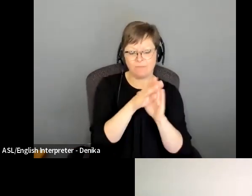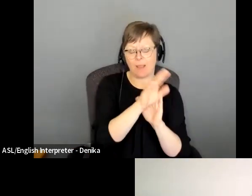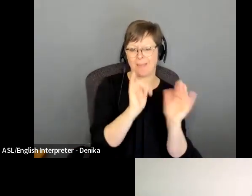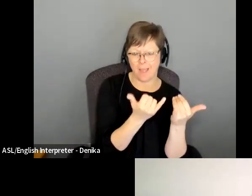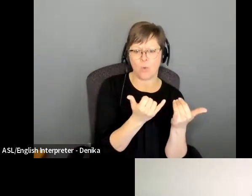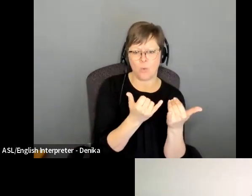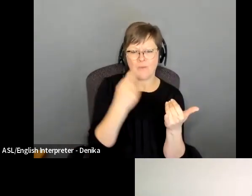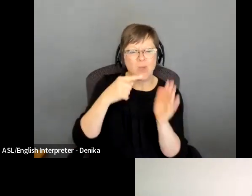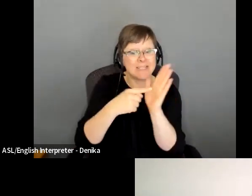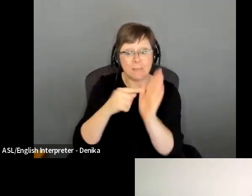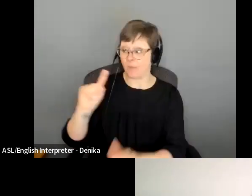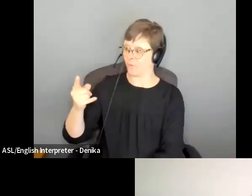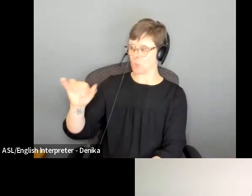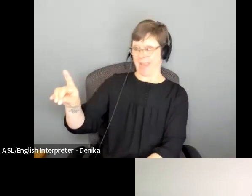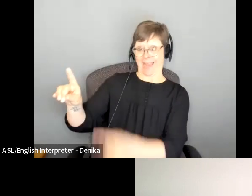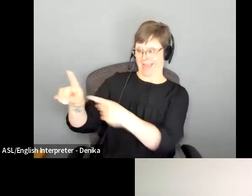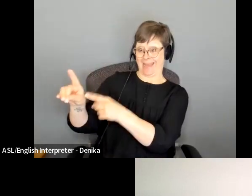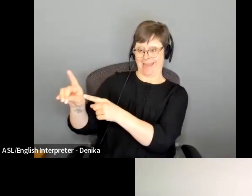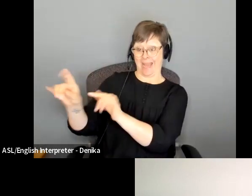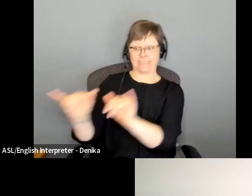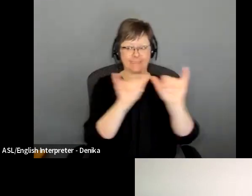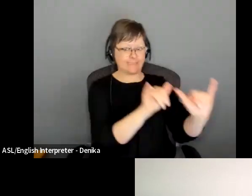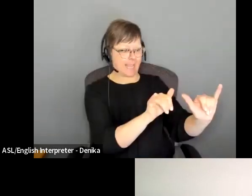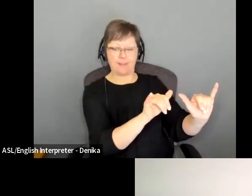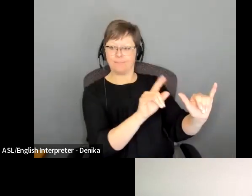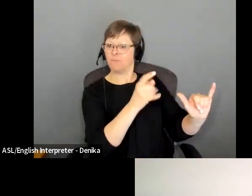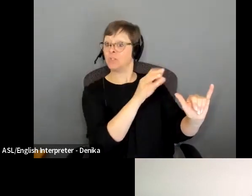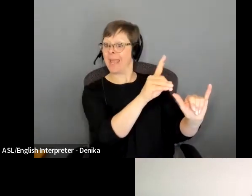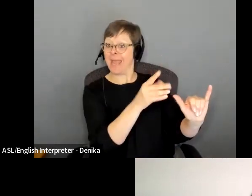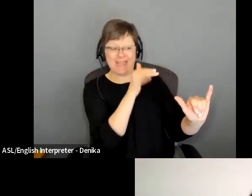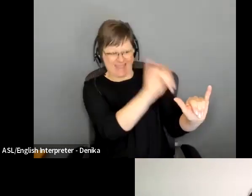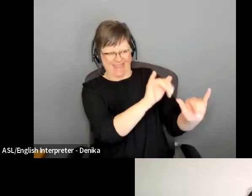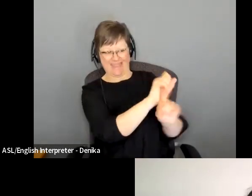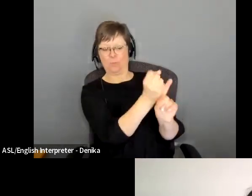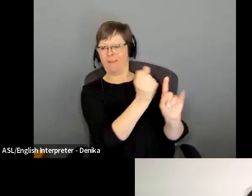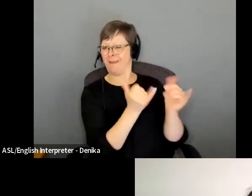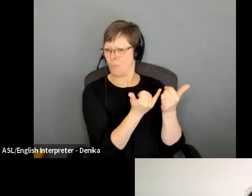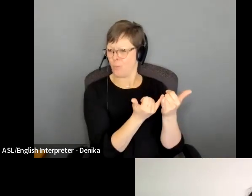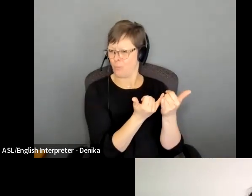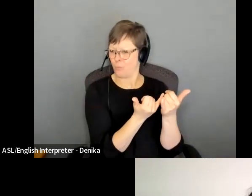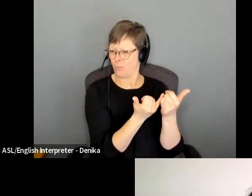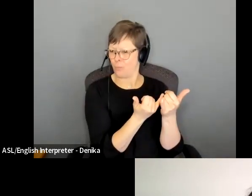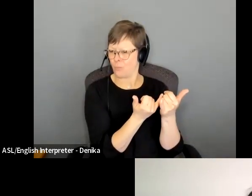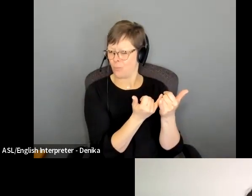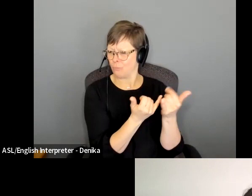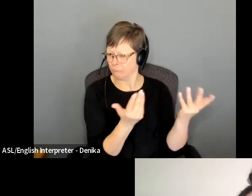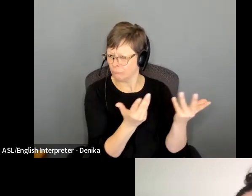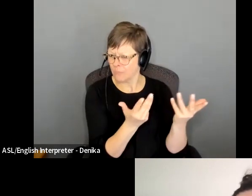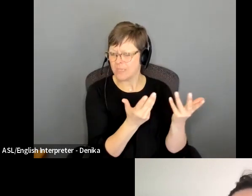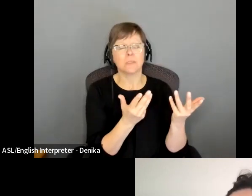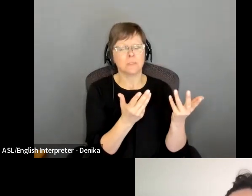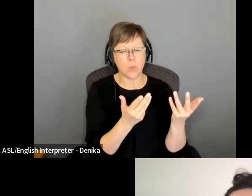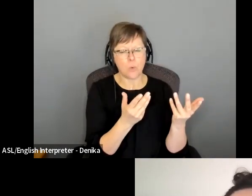of those tangible tools like first aid might be. So yeah, so those are the things to kind of keep in mind with